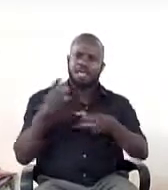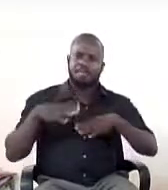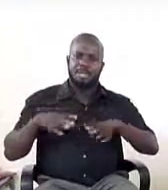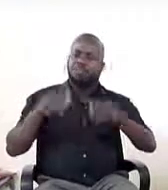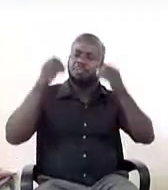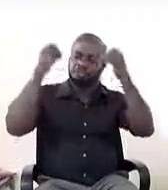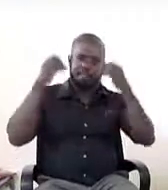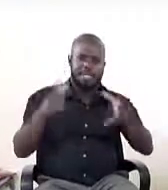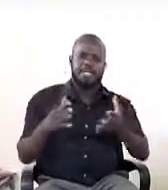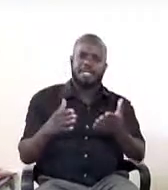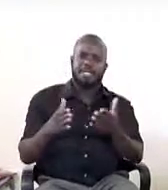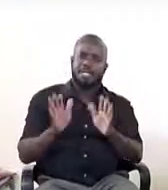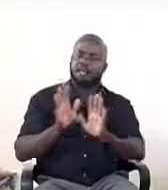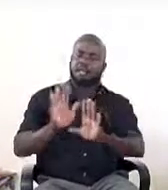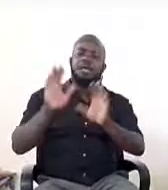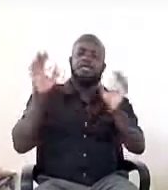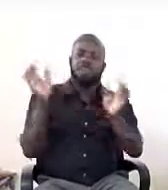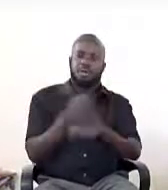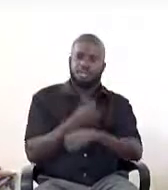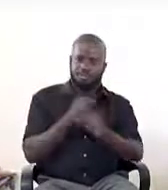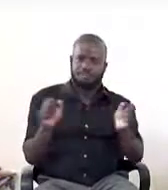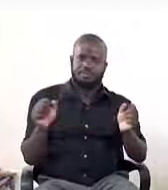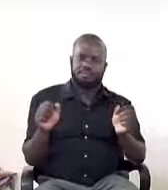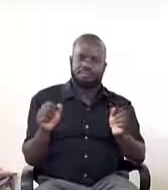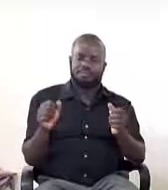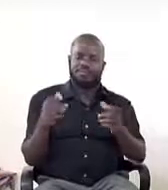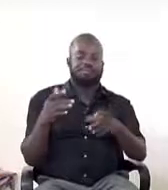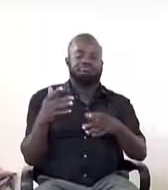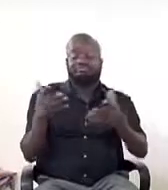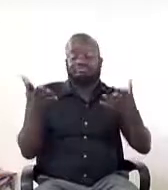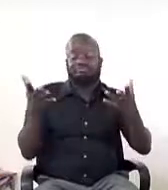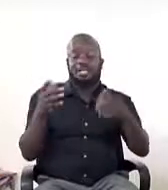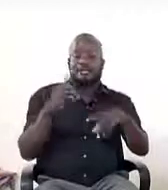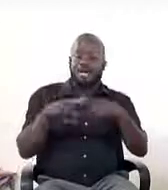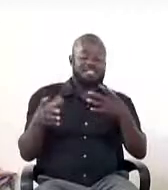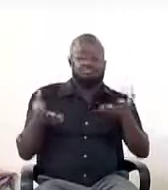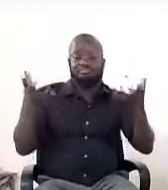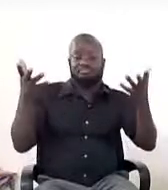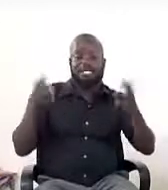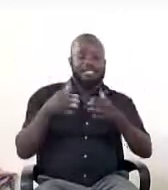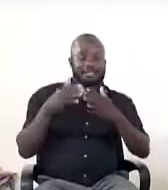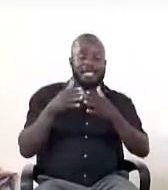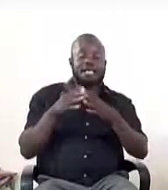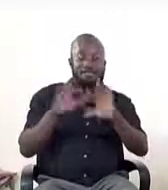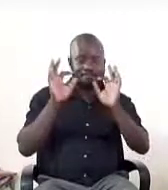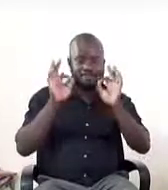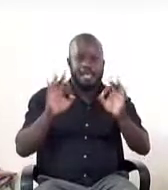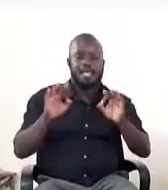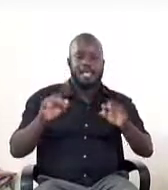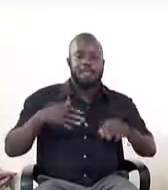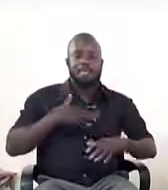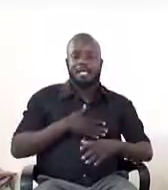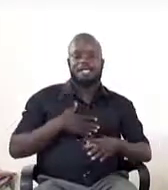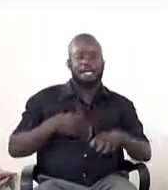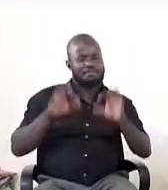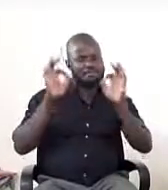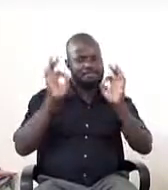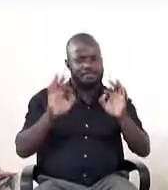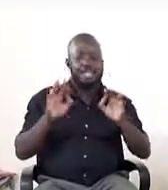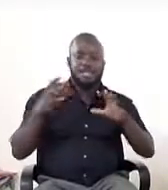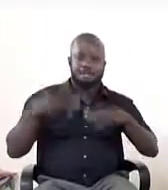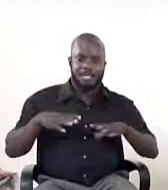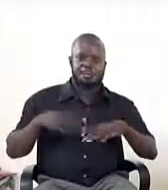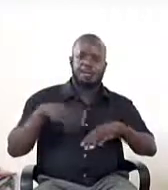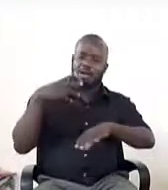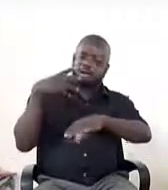realistic. Many people don't abstain, nor should they. Sex is great. Pleasure is good for you. And people use